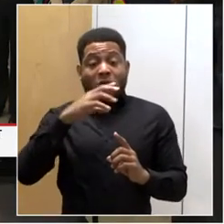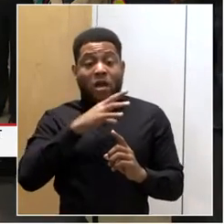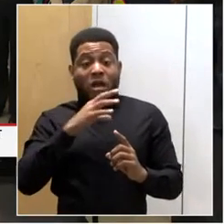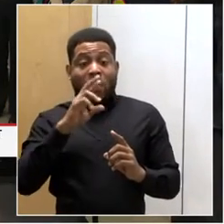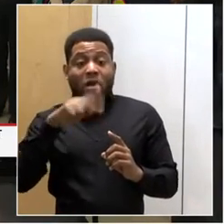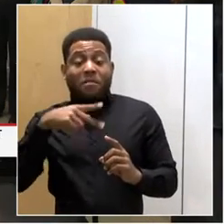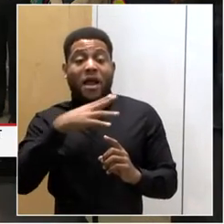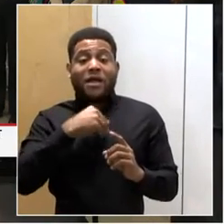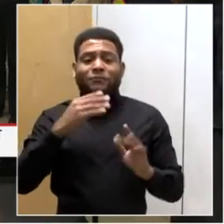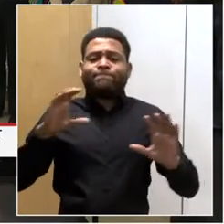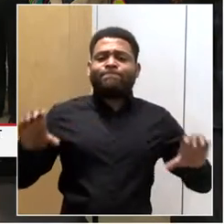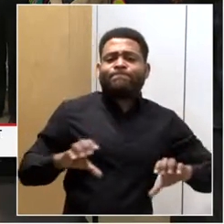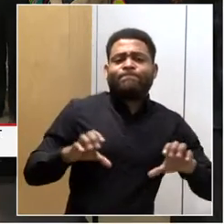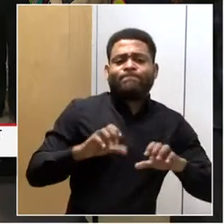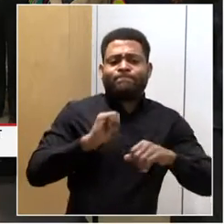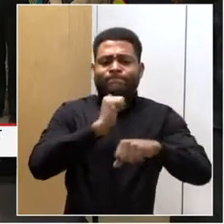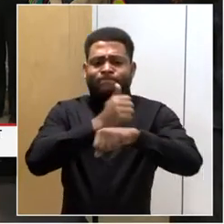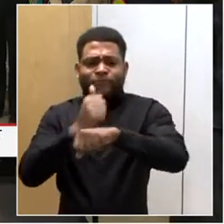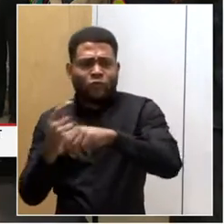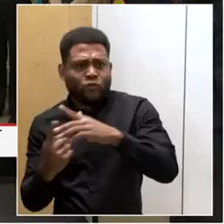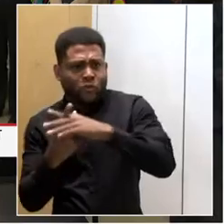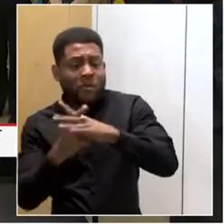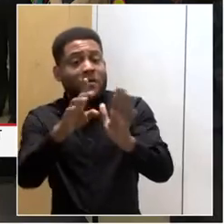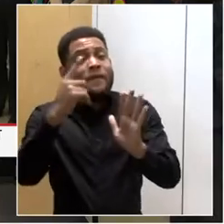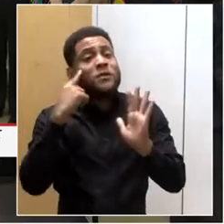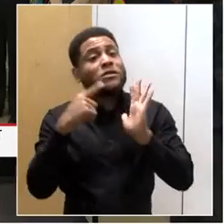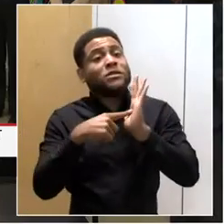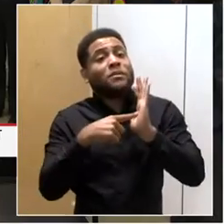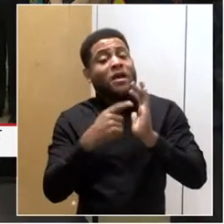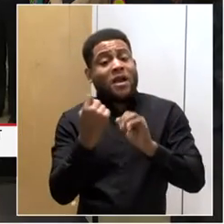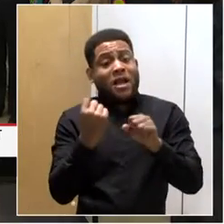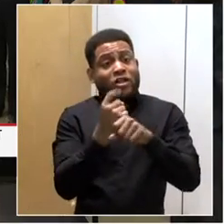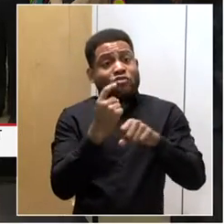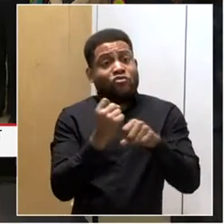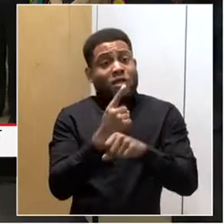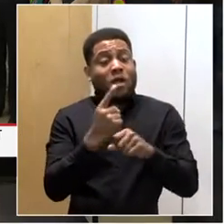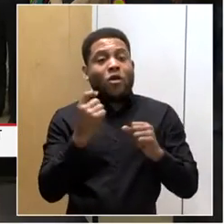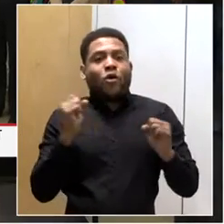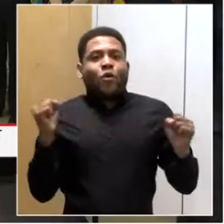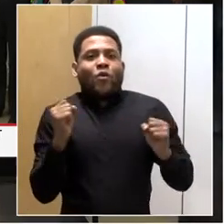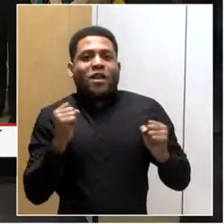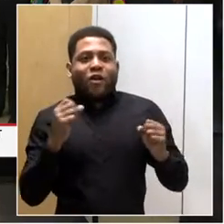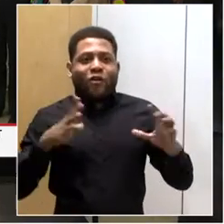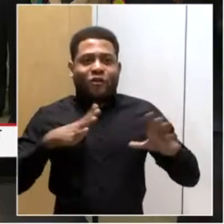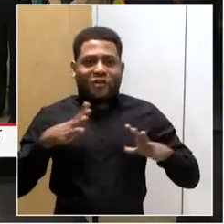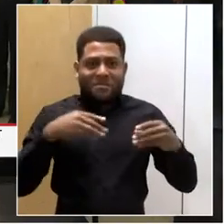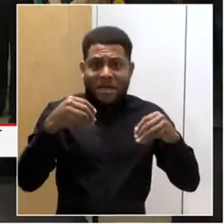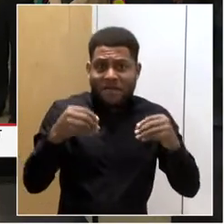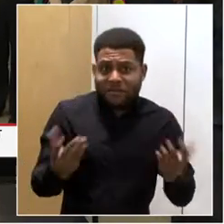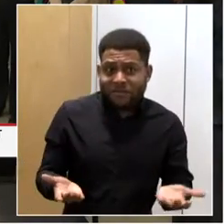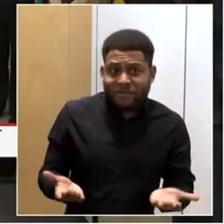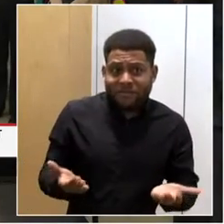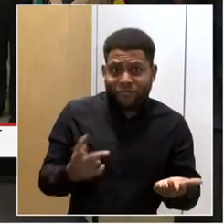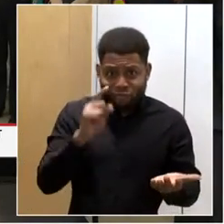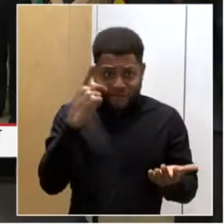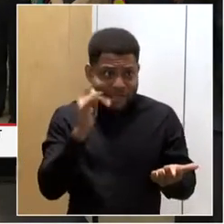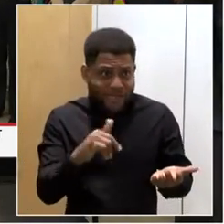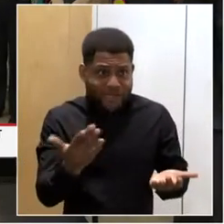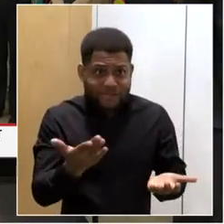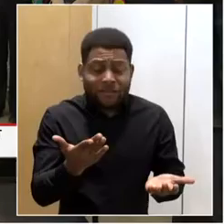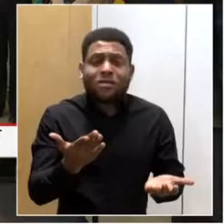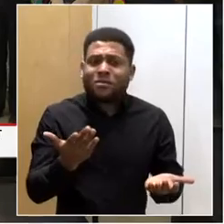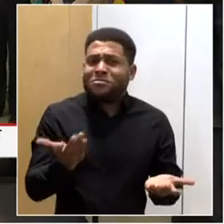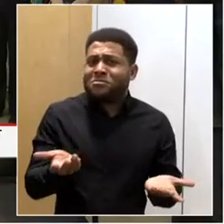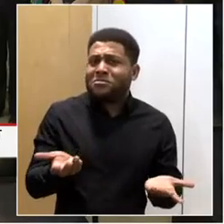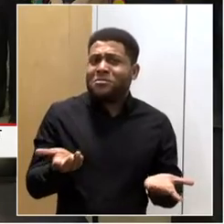with our holiday market. So how do we make that bigger and better? I want to thank everybody here for being with us, for thinking big, for